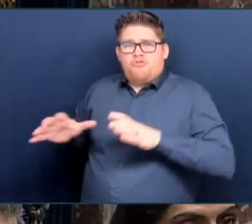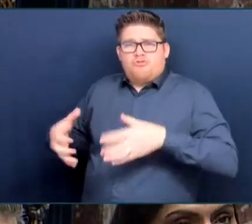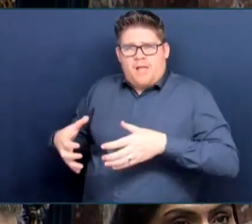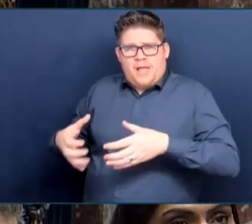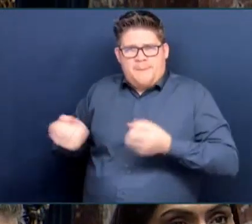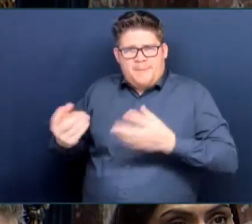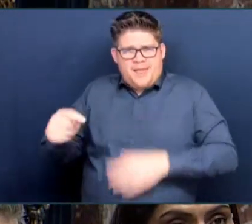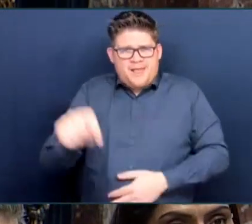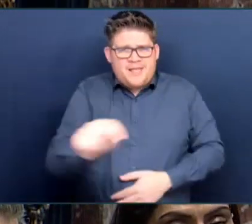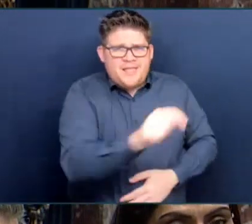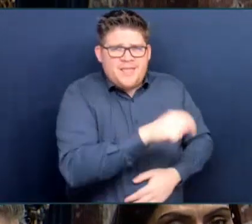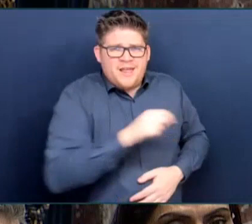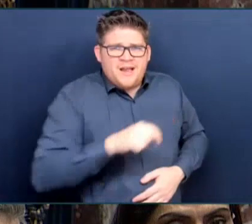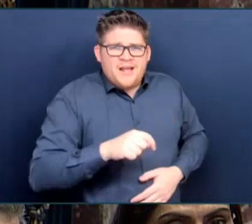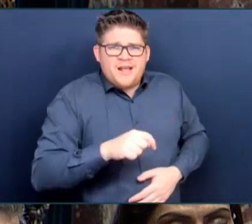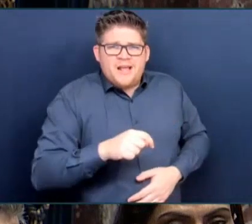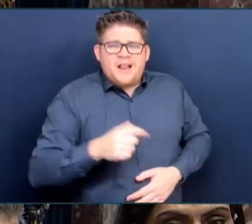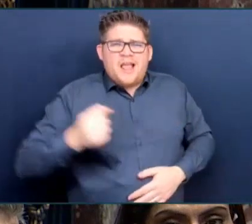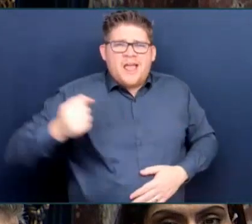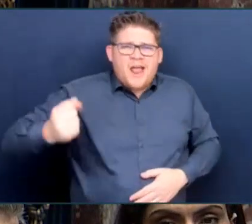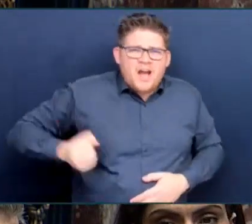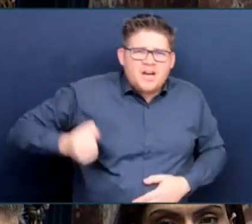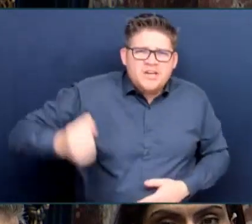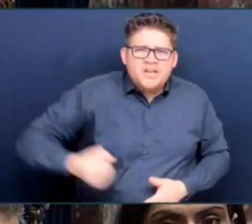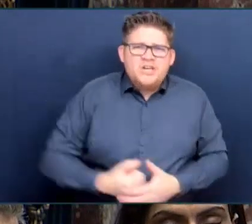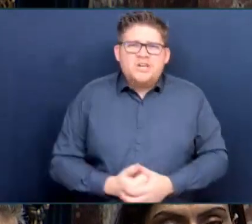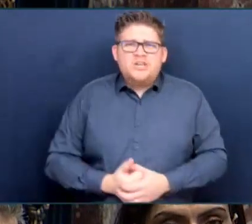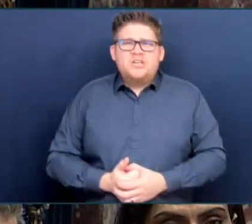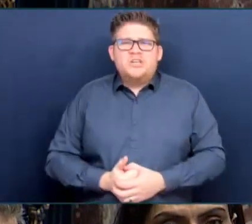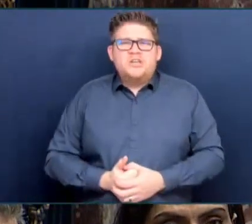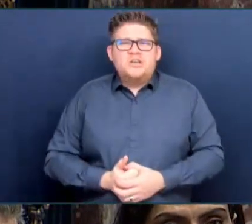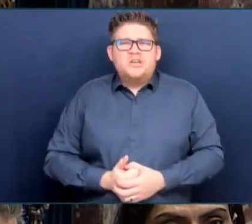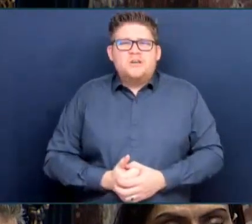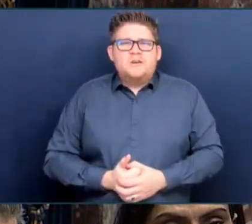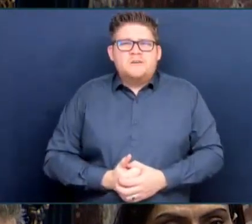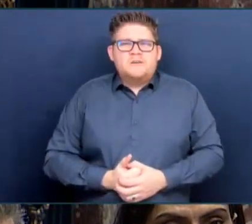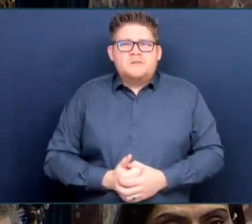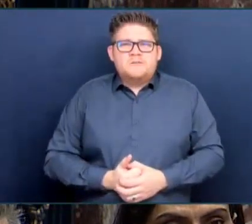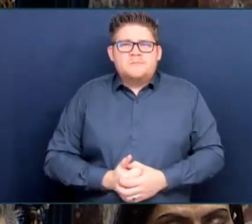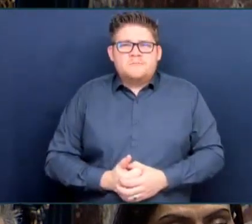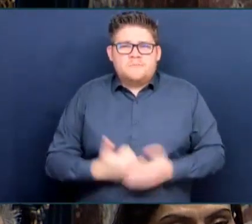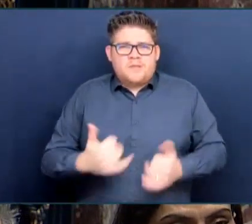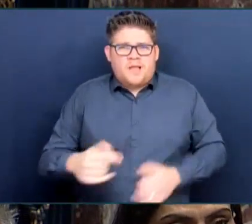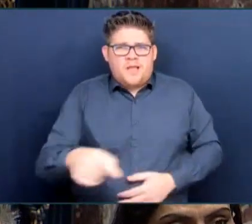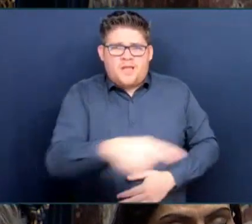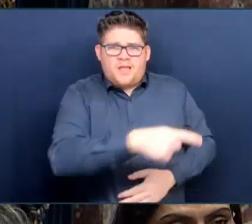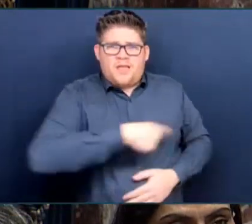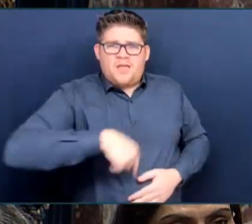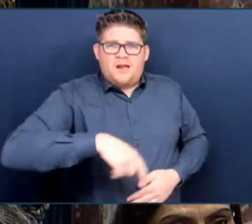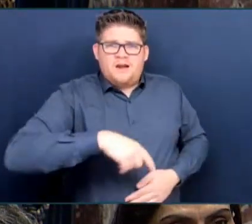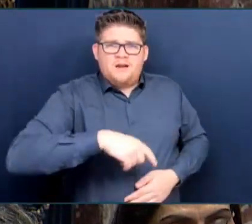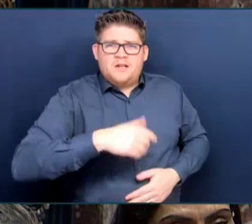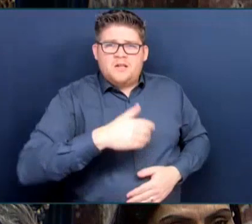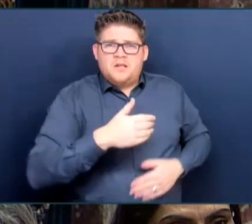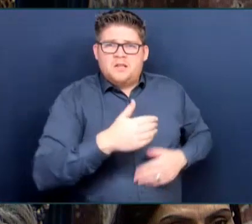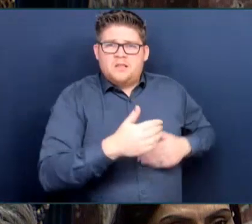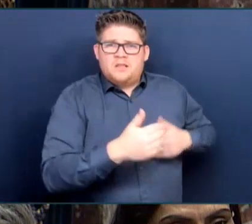rolling, and the minister knows this, rolling on Indigenous people in their own territories as we